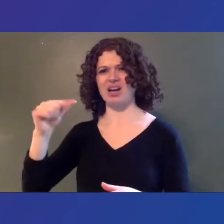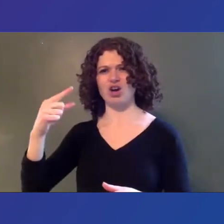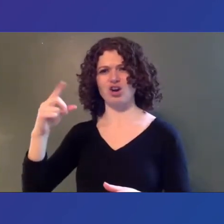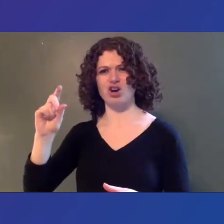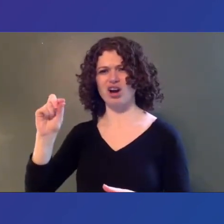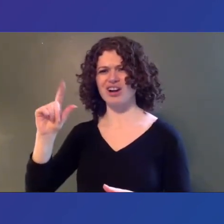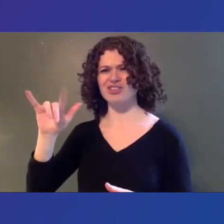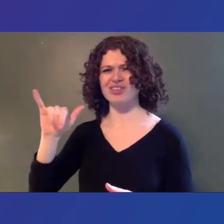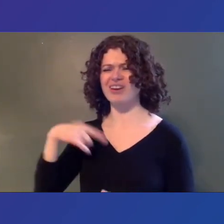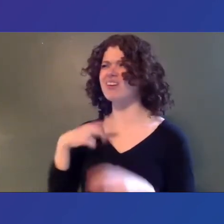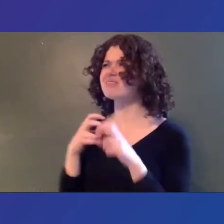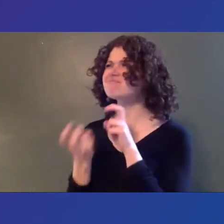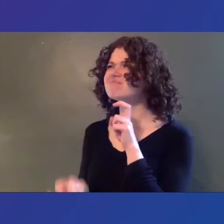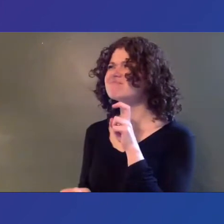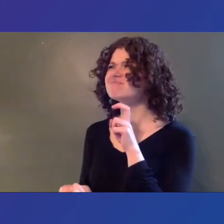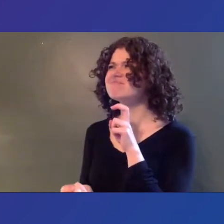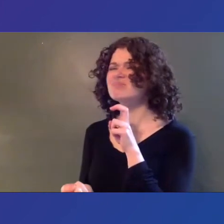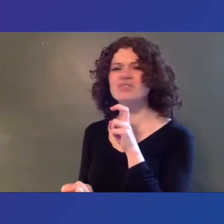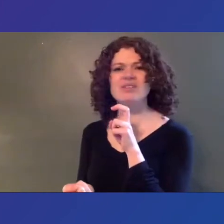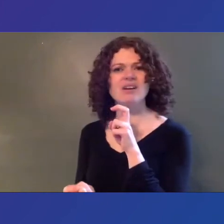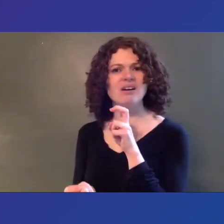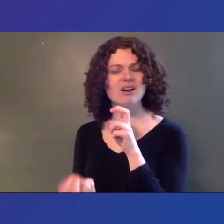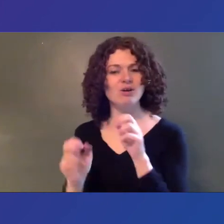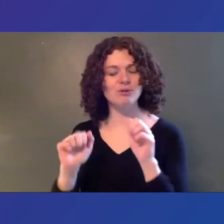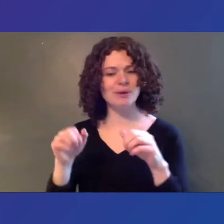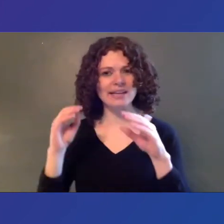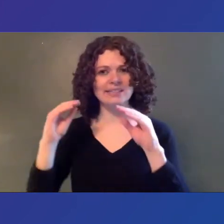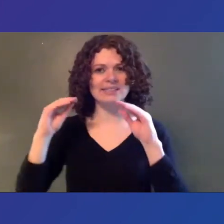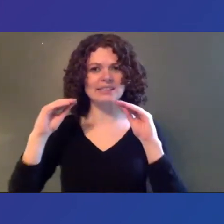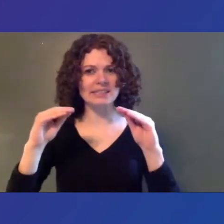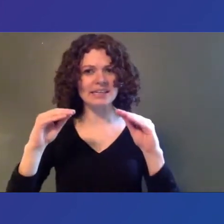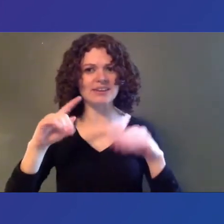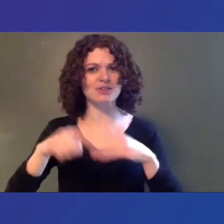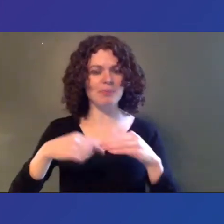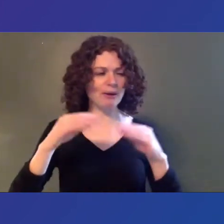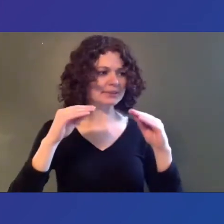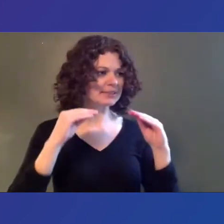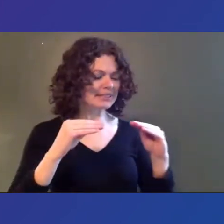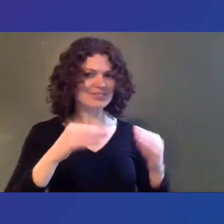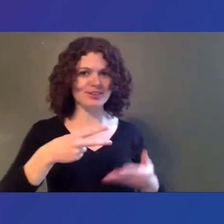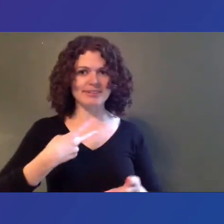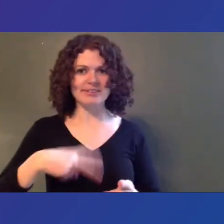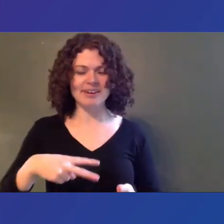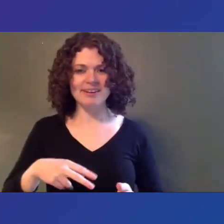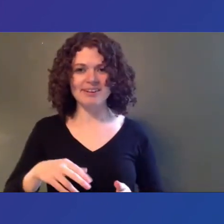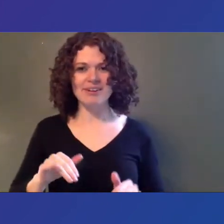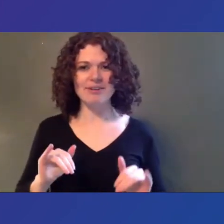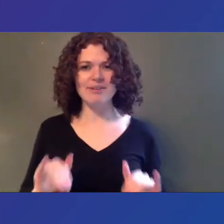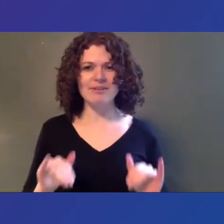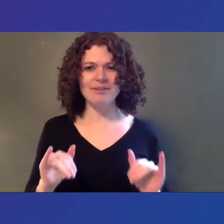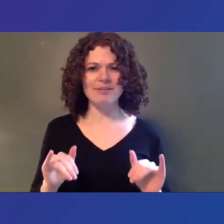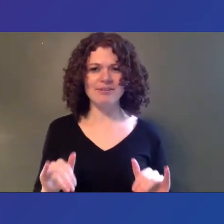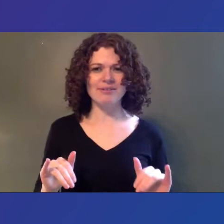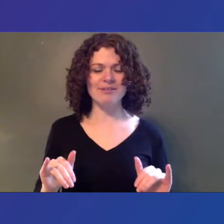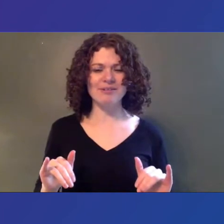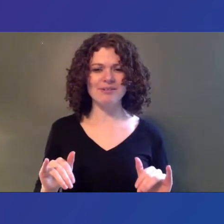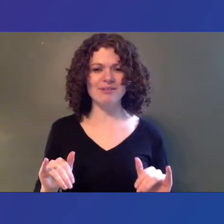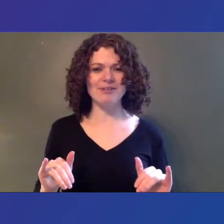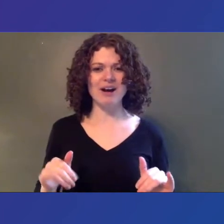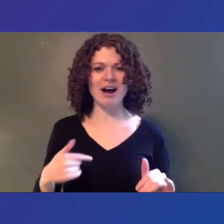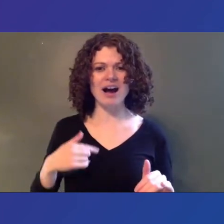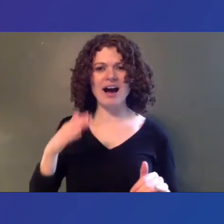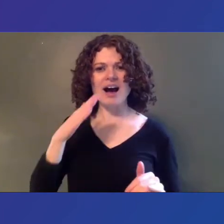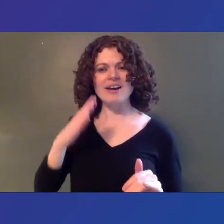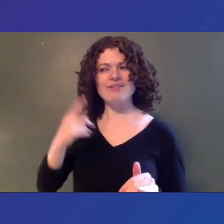that? What's like people actually they're teaching you how to teach dance? Like I had always danced and choreographed, but it never occurred to me that you could actually go